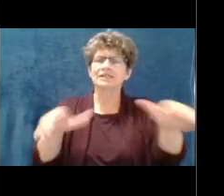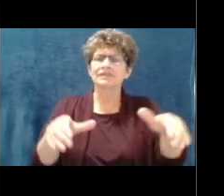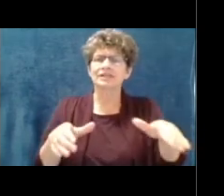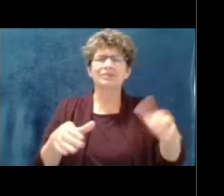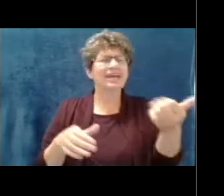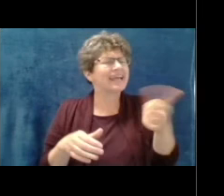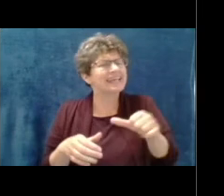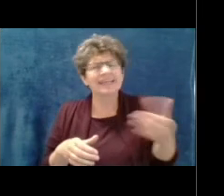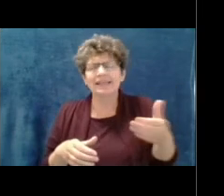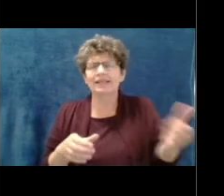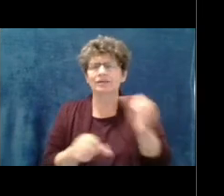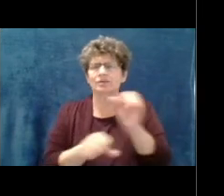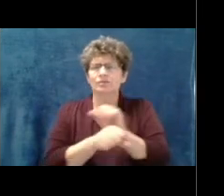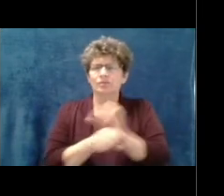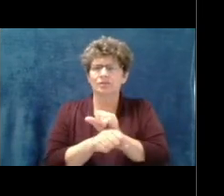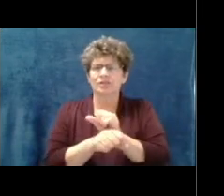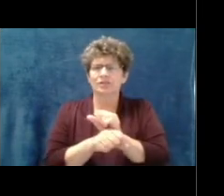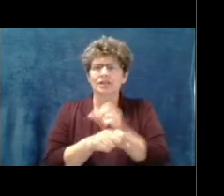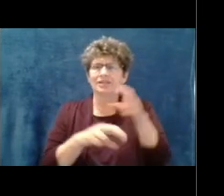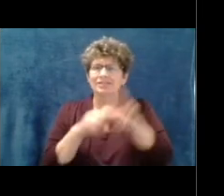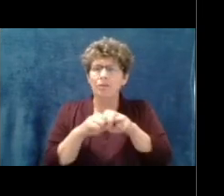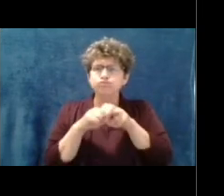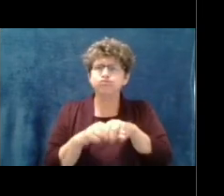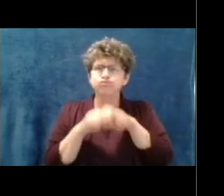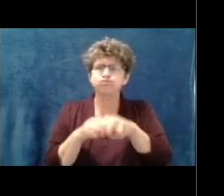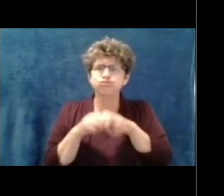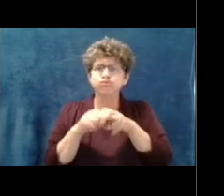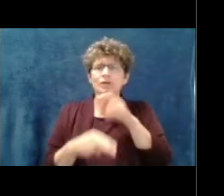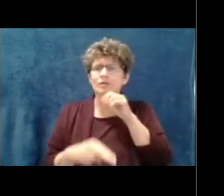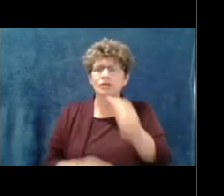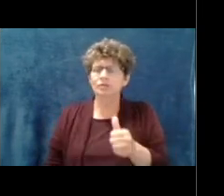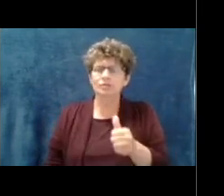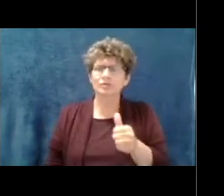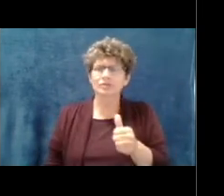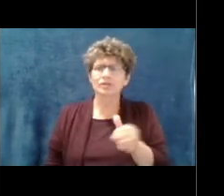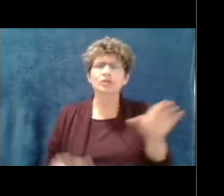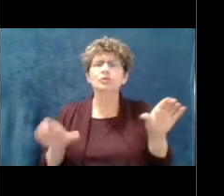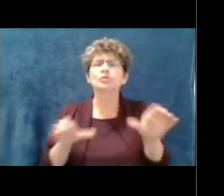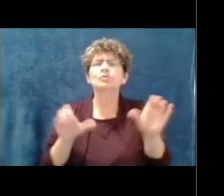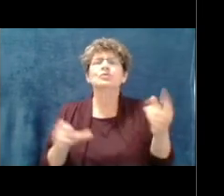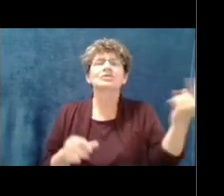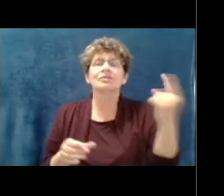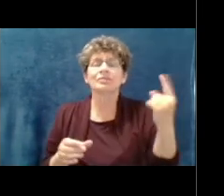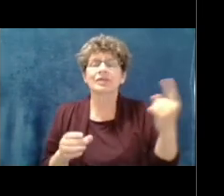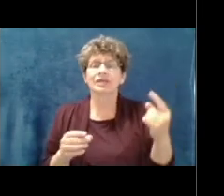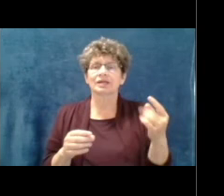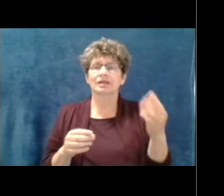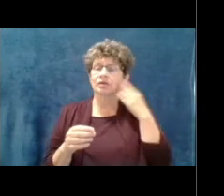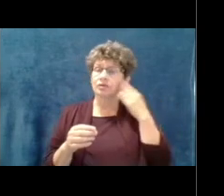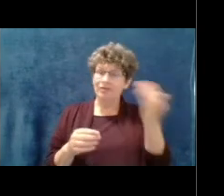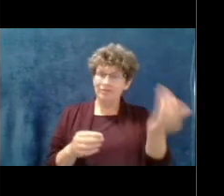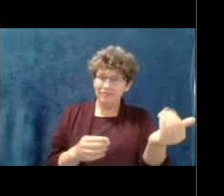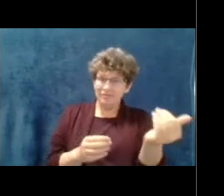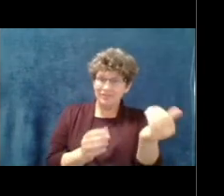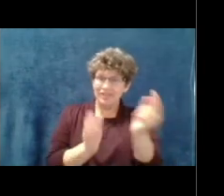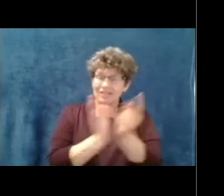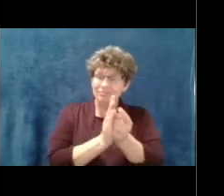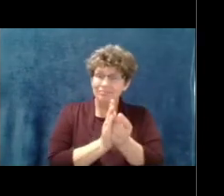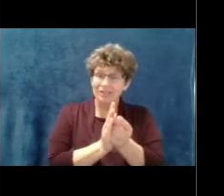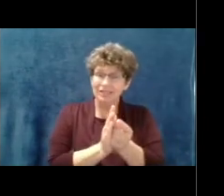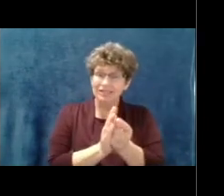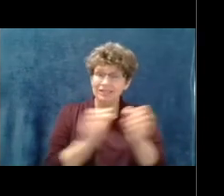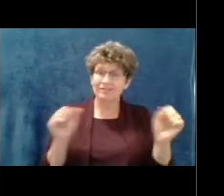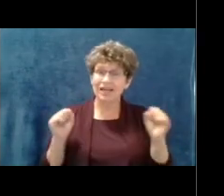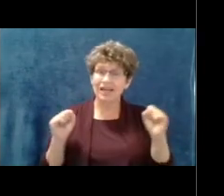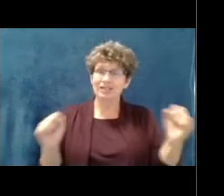something. Light physical activity, 15 minutes of exercise is comparable to giving up smoking. Huge, right? For a little